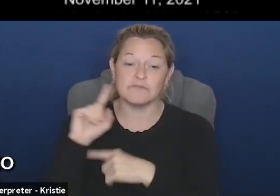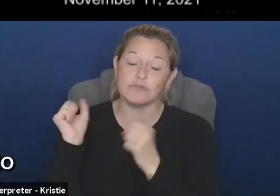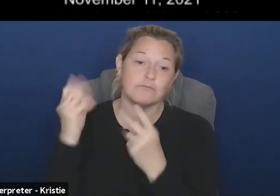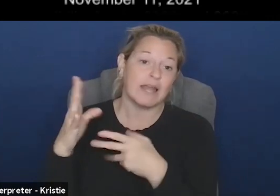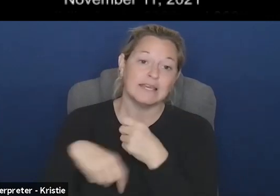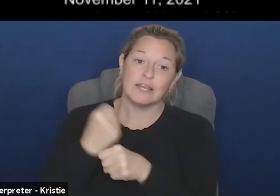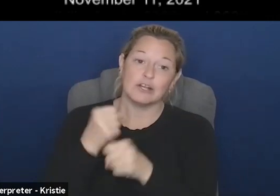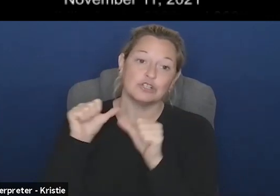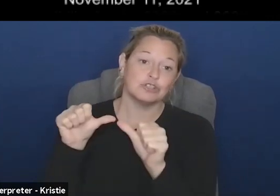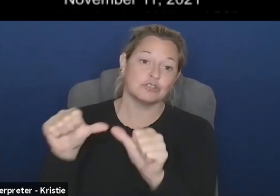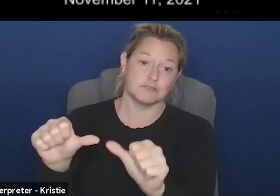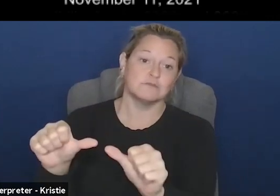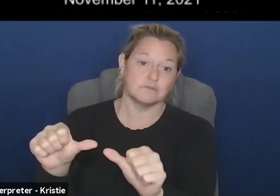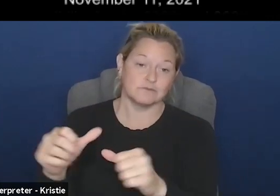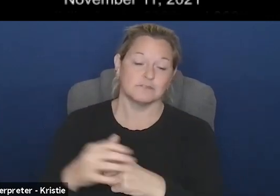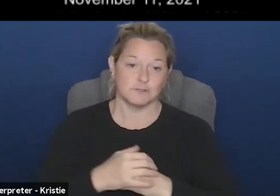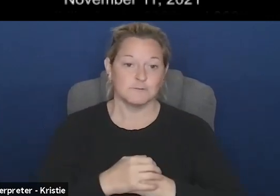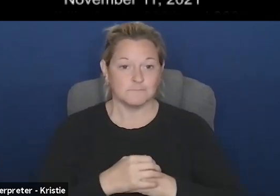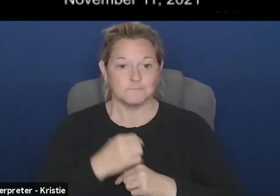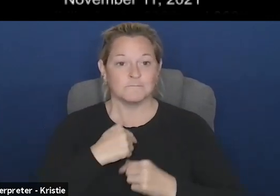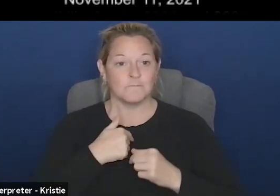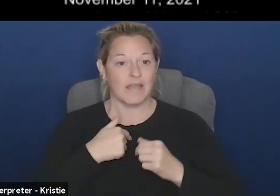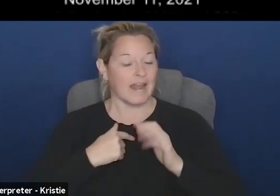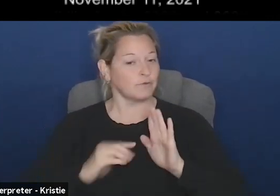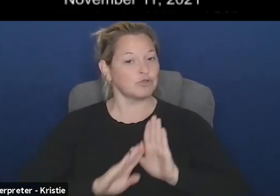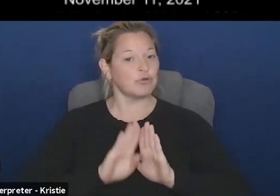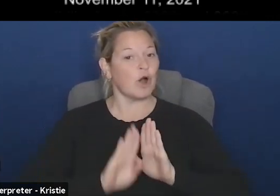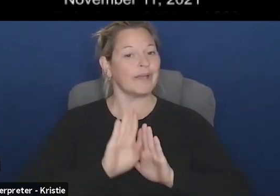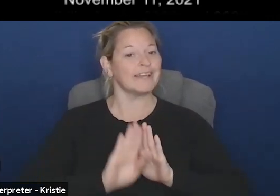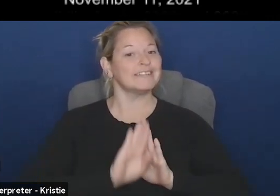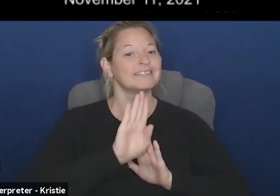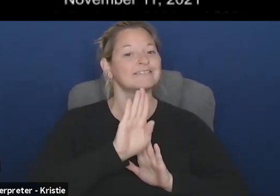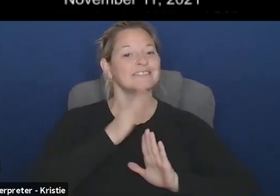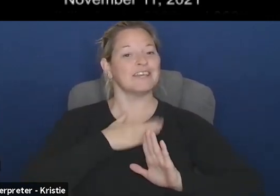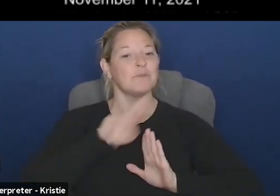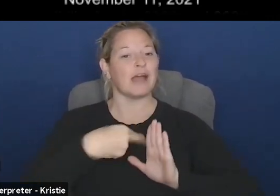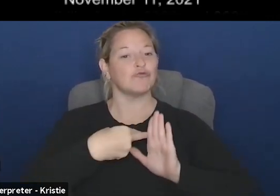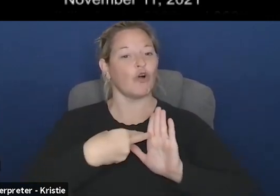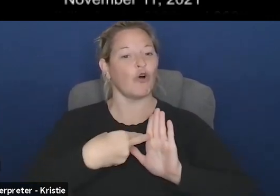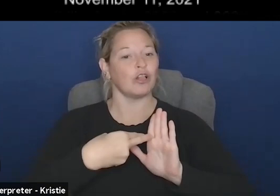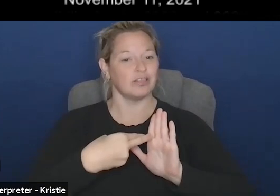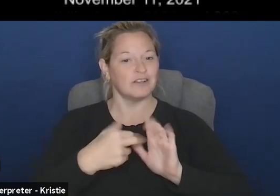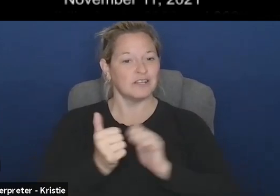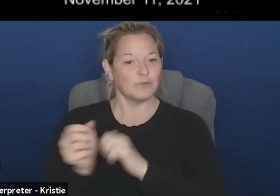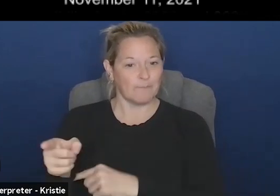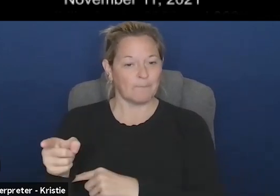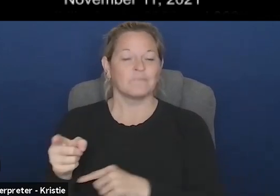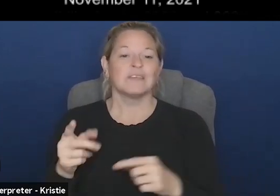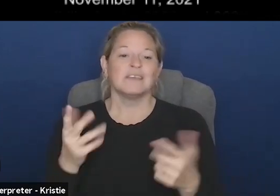continued to, grow in my role there, and eventually was doing a lot